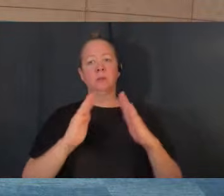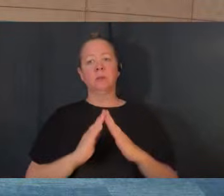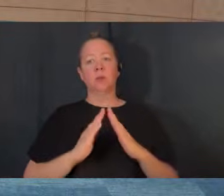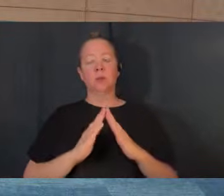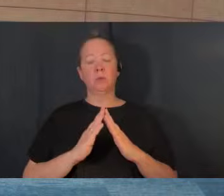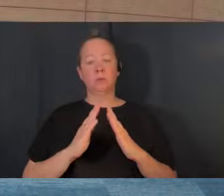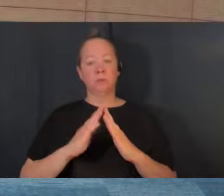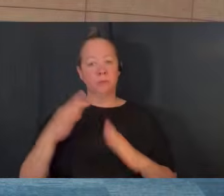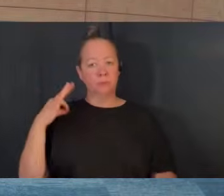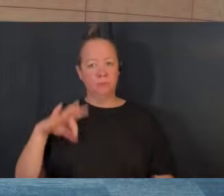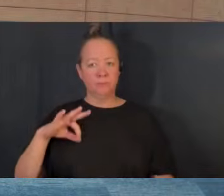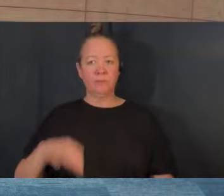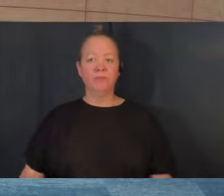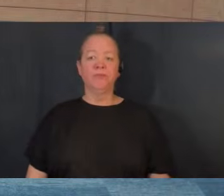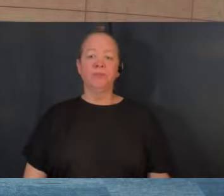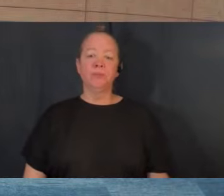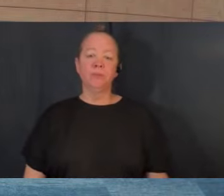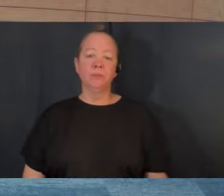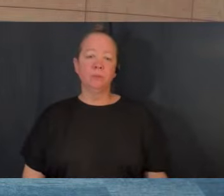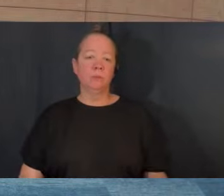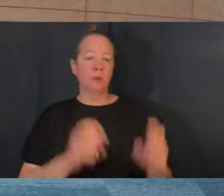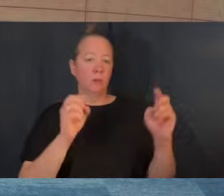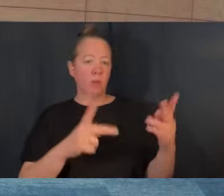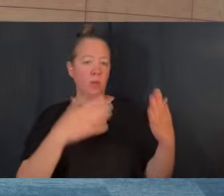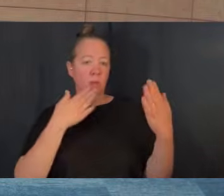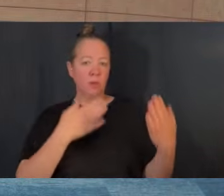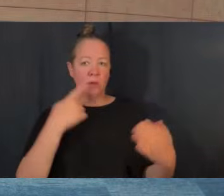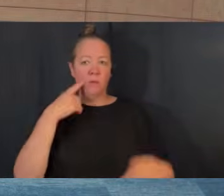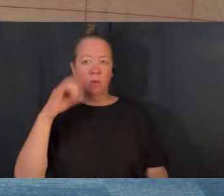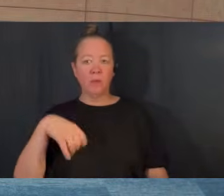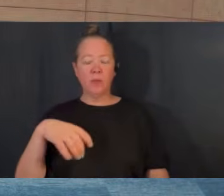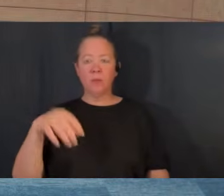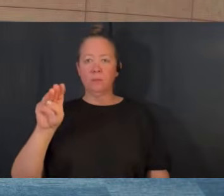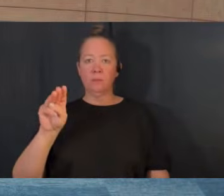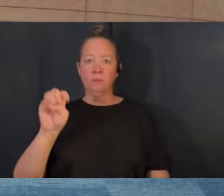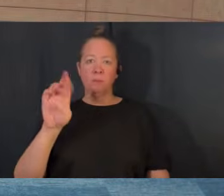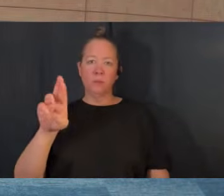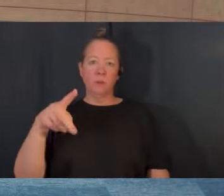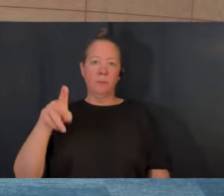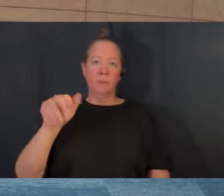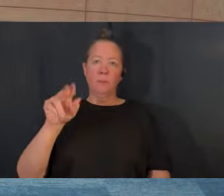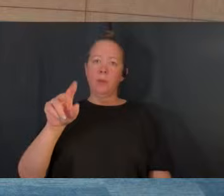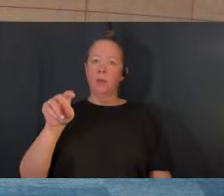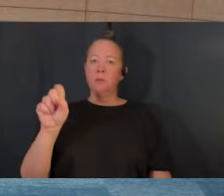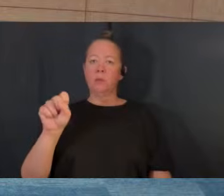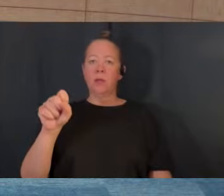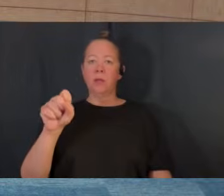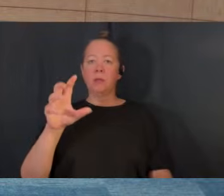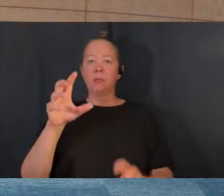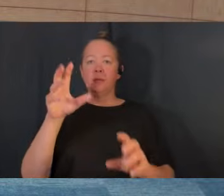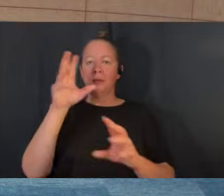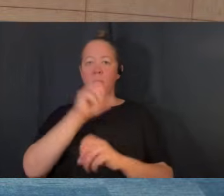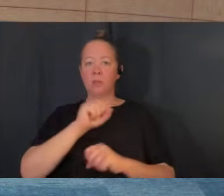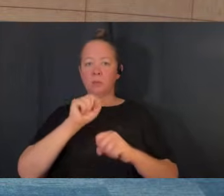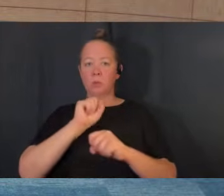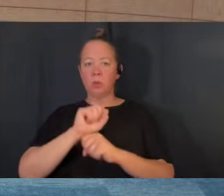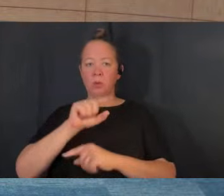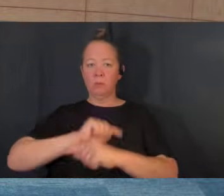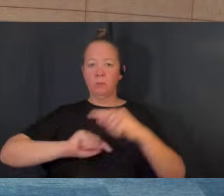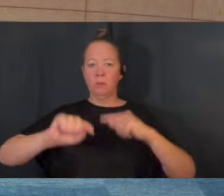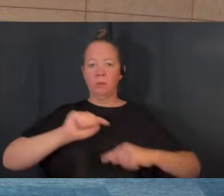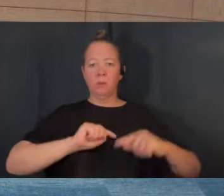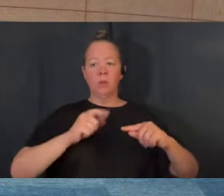All right, thank you for that. Mr. Pounds, we made, I guess working backwards, we made a minor